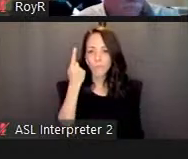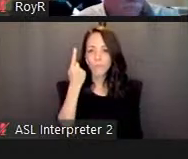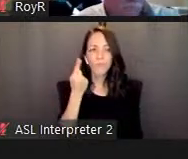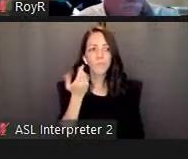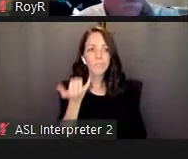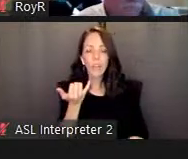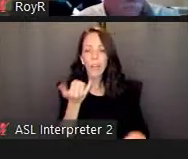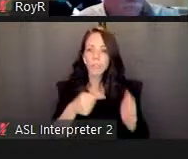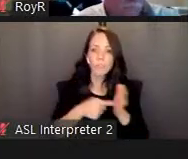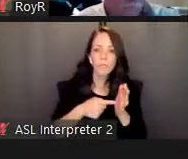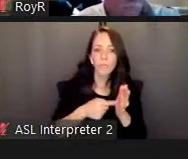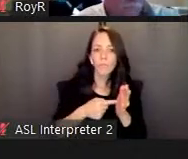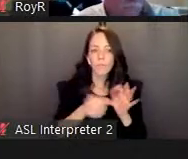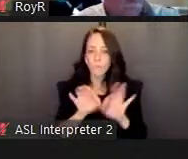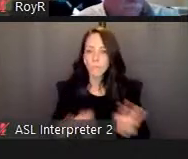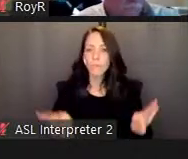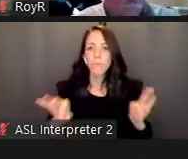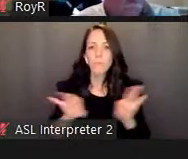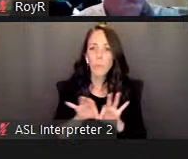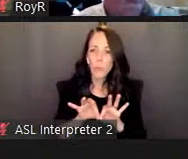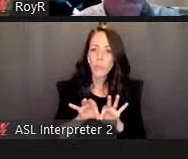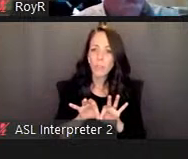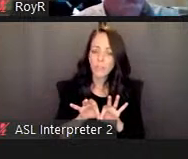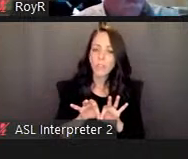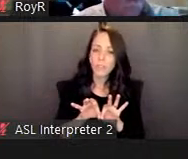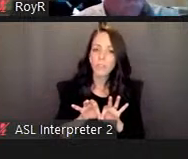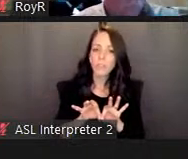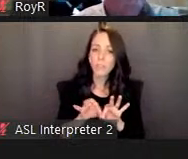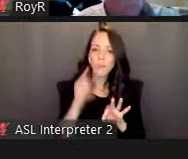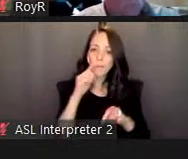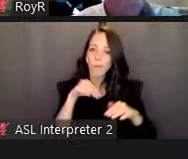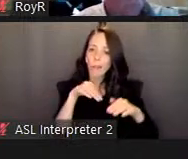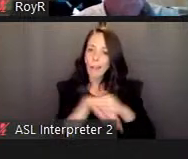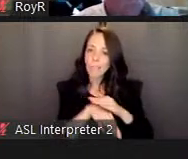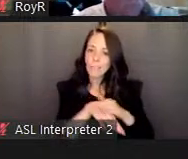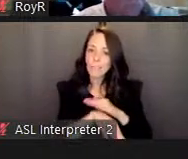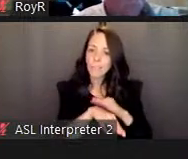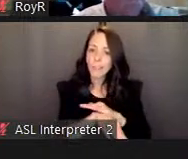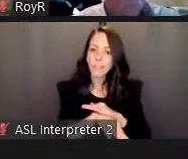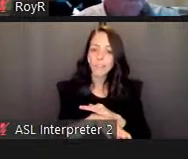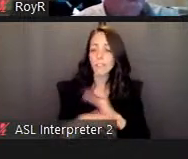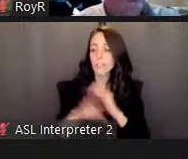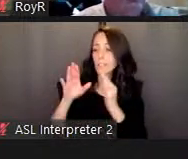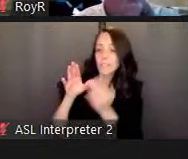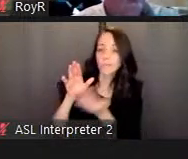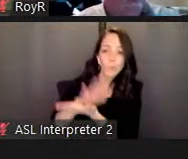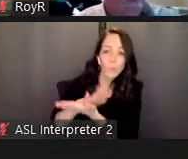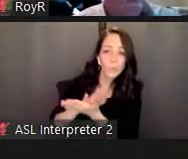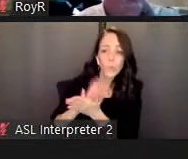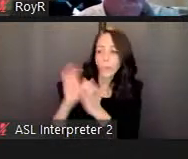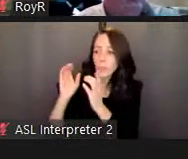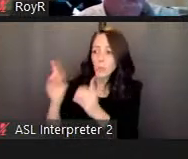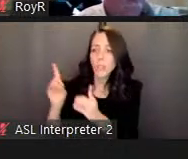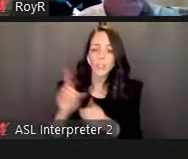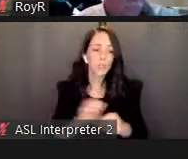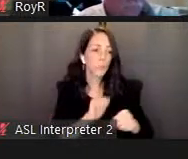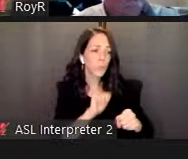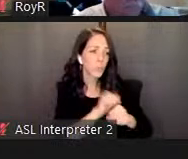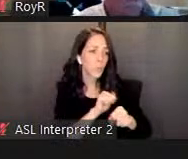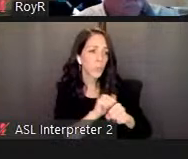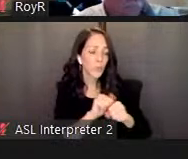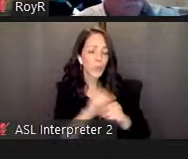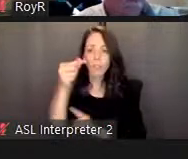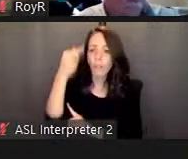incredibly important during the pandemic for accessing education, the workforce, and